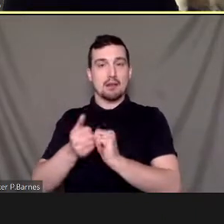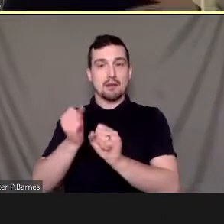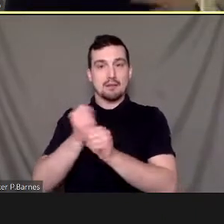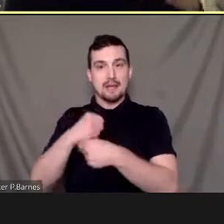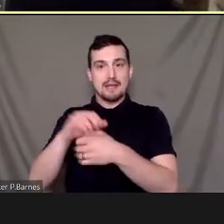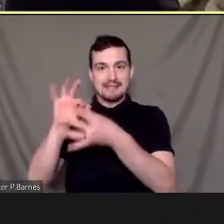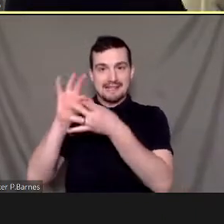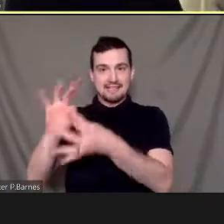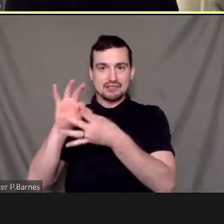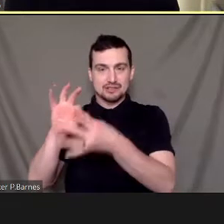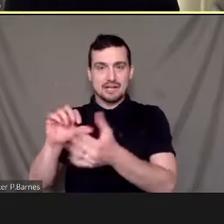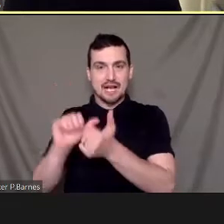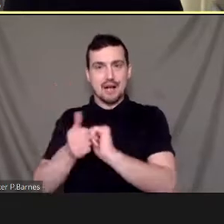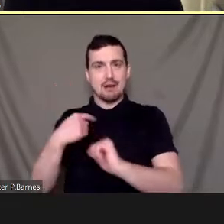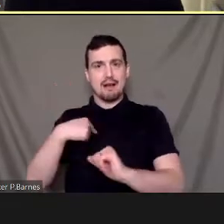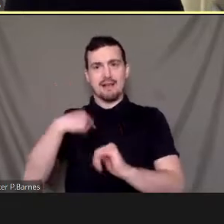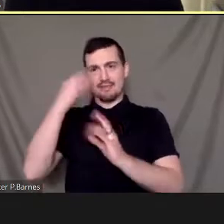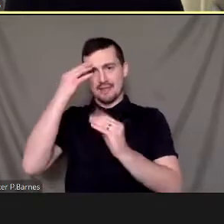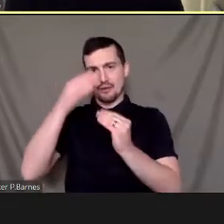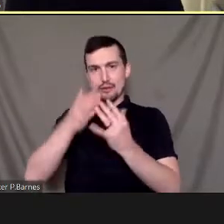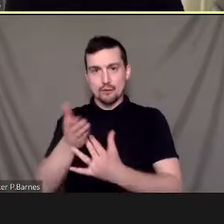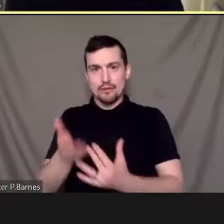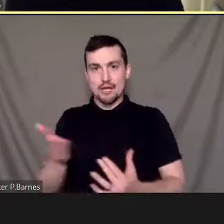think through things.